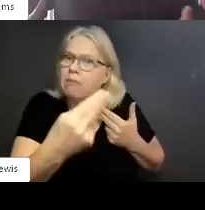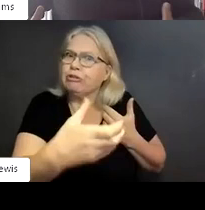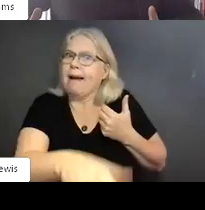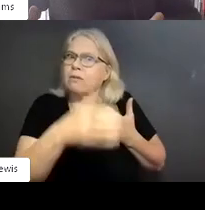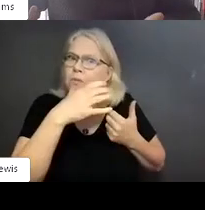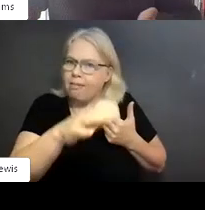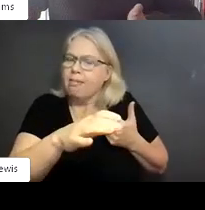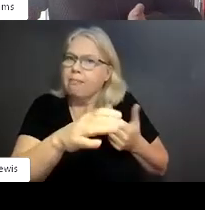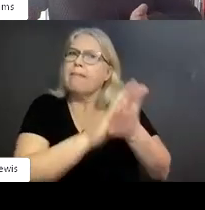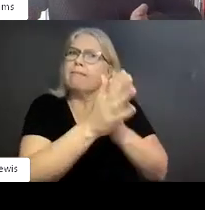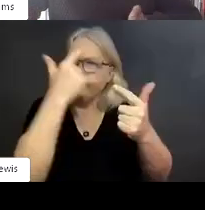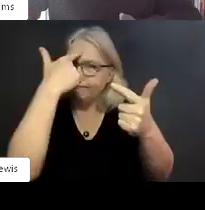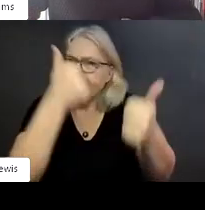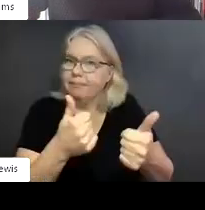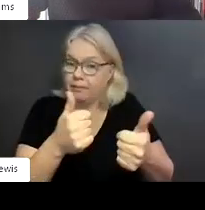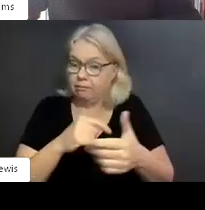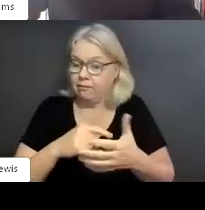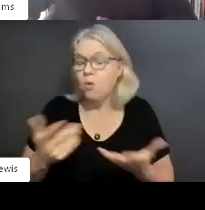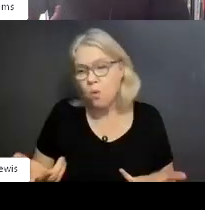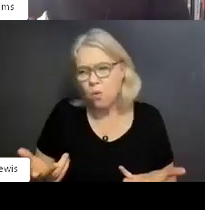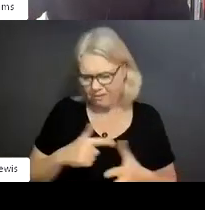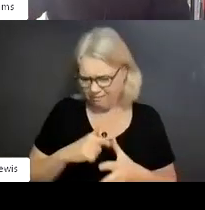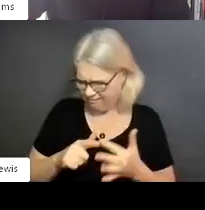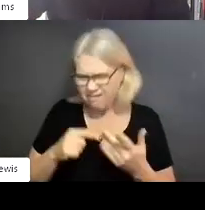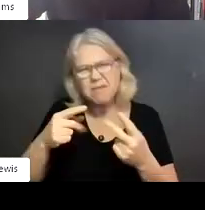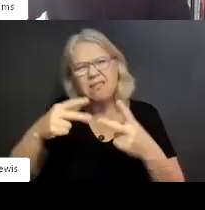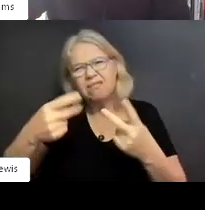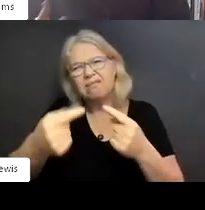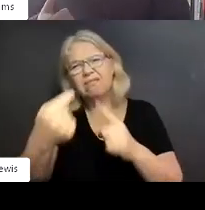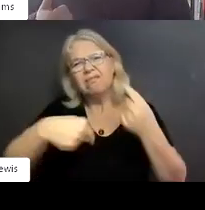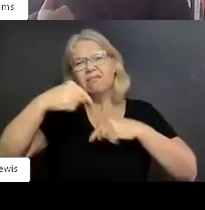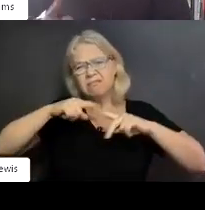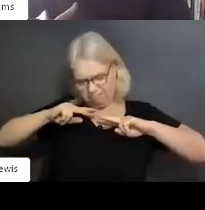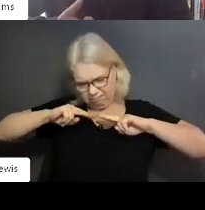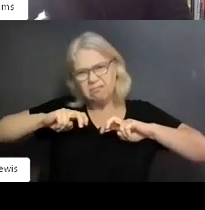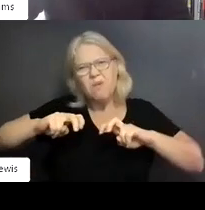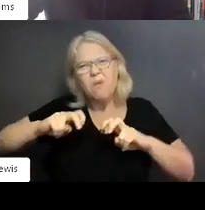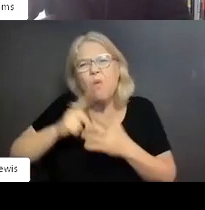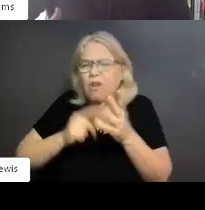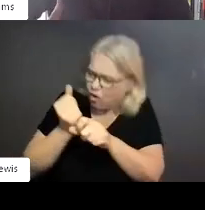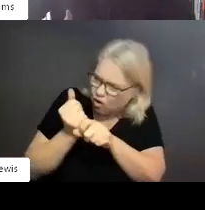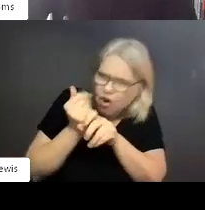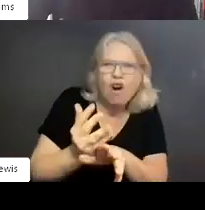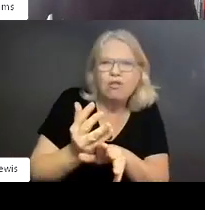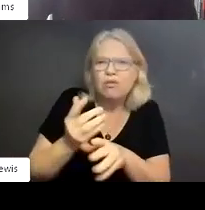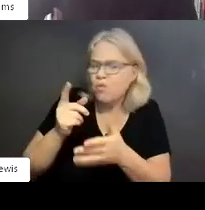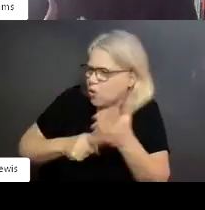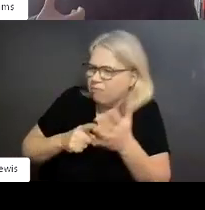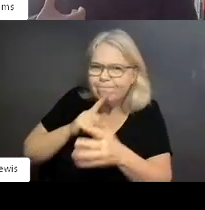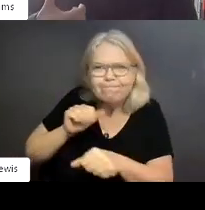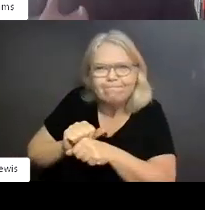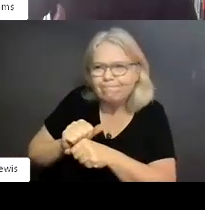And despite not knowing that what actually causes it, we are seeing an increase of people across the world and here in